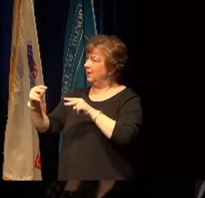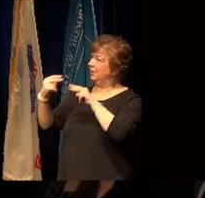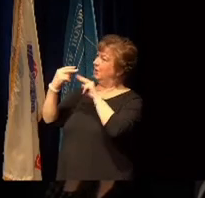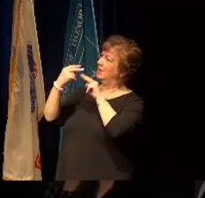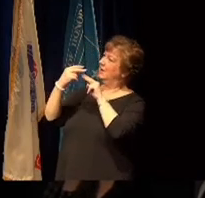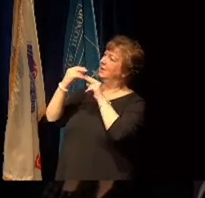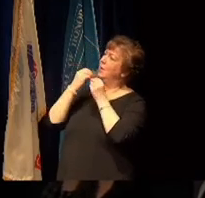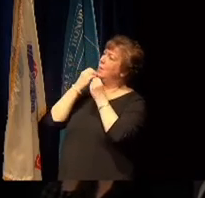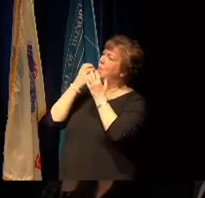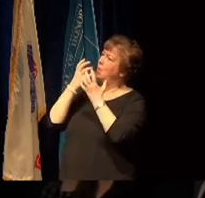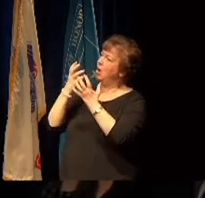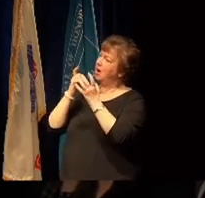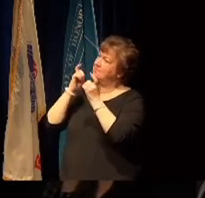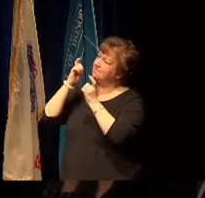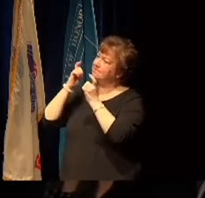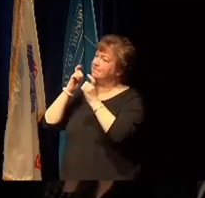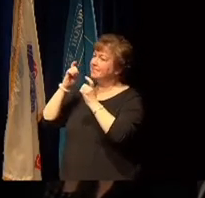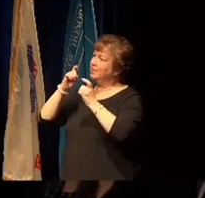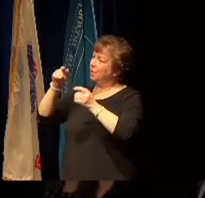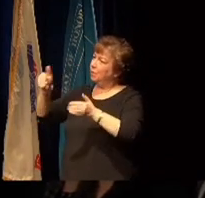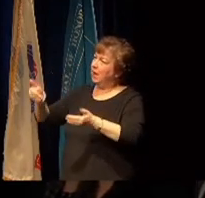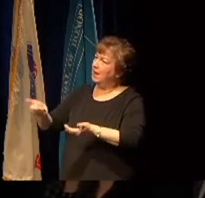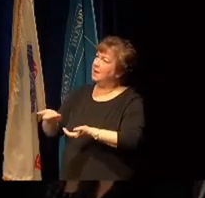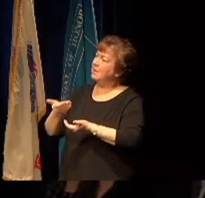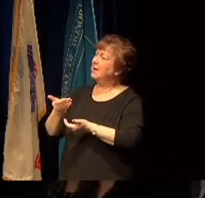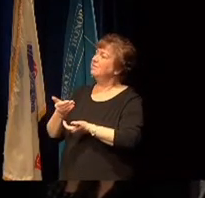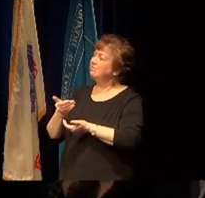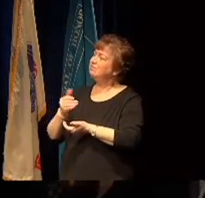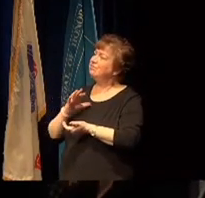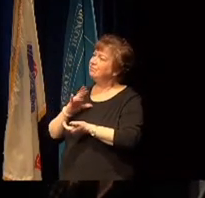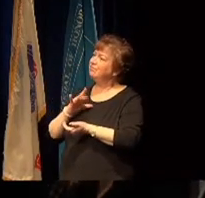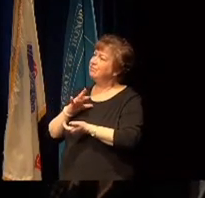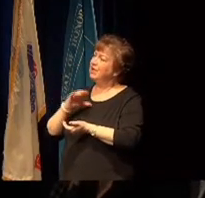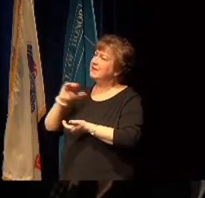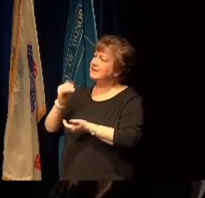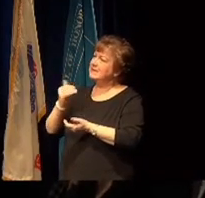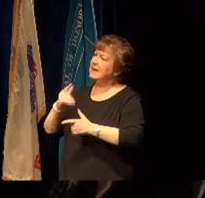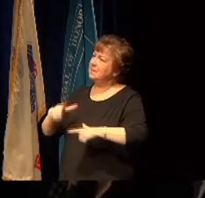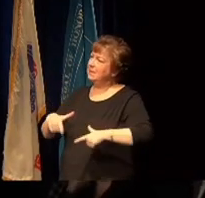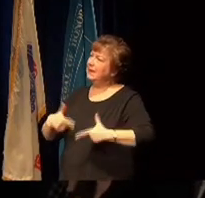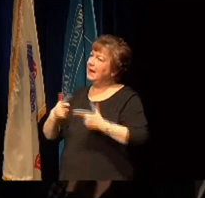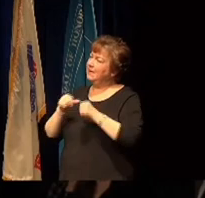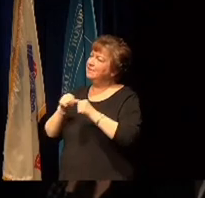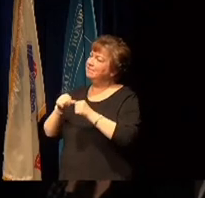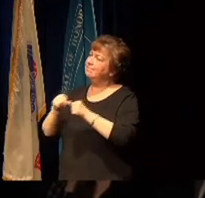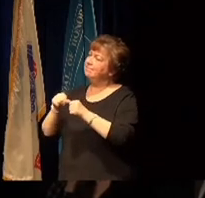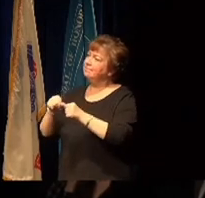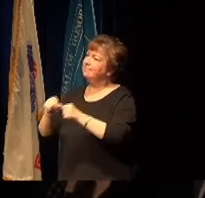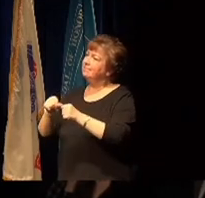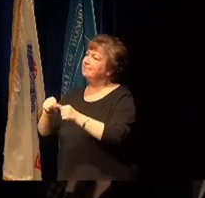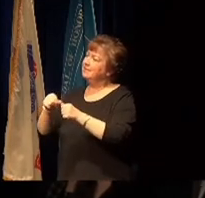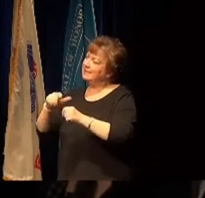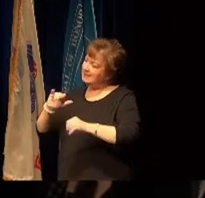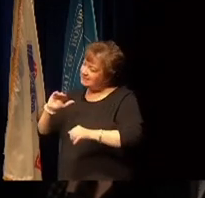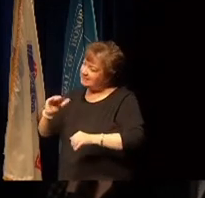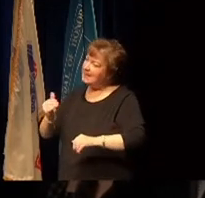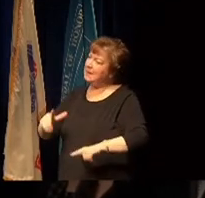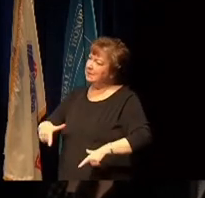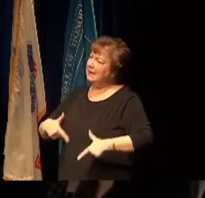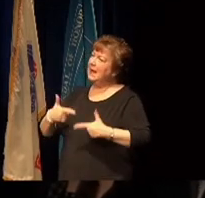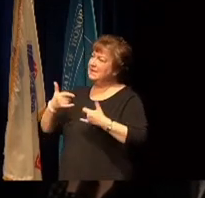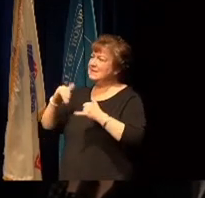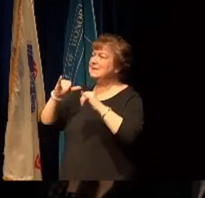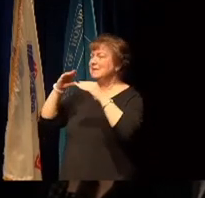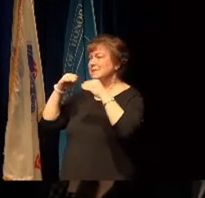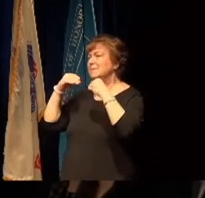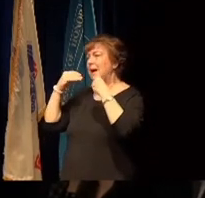welcoming. Not only was life still going on, it was still smiling at me. Alicia Cook. I miss you so much, Papa.